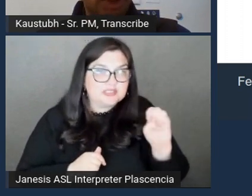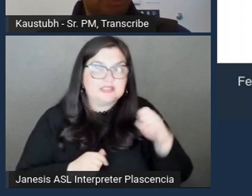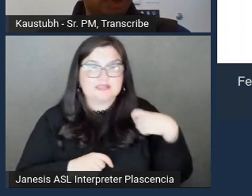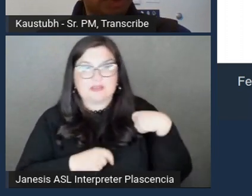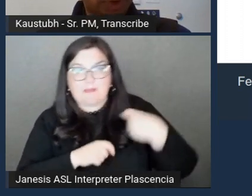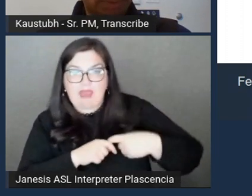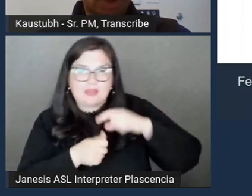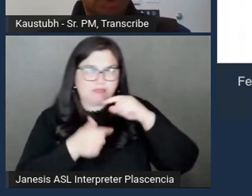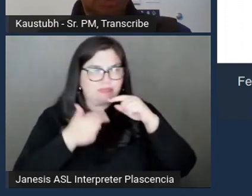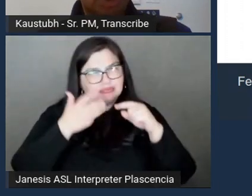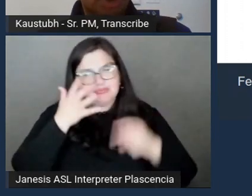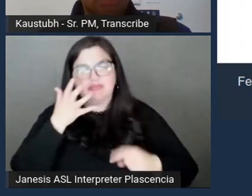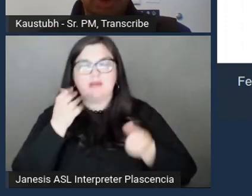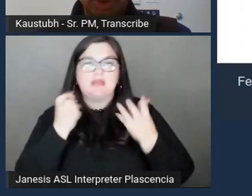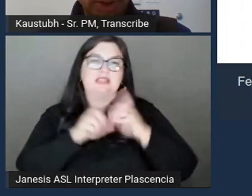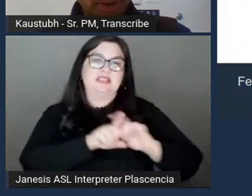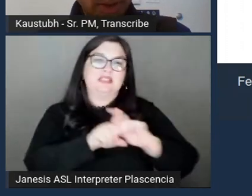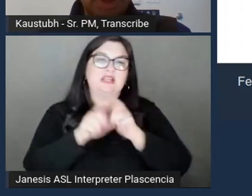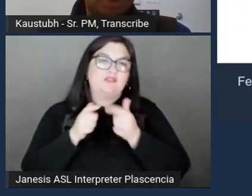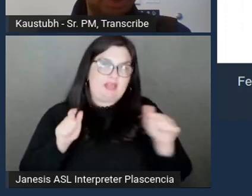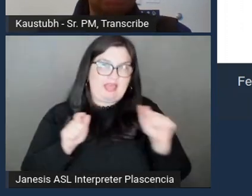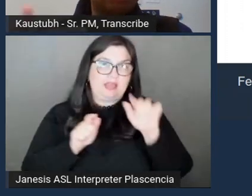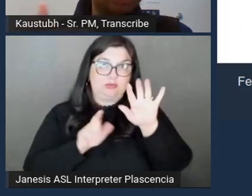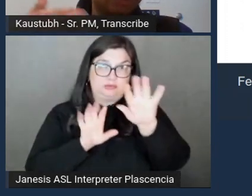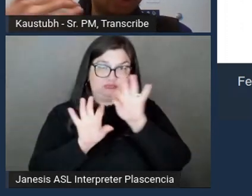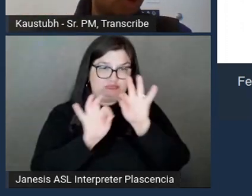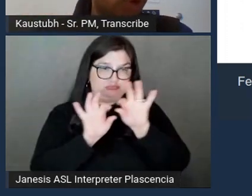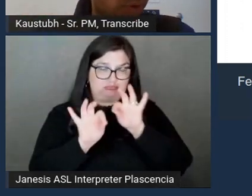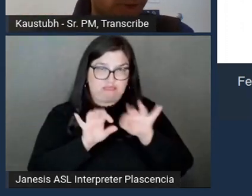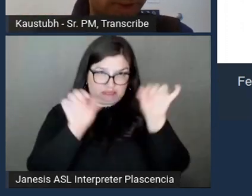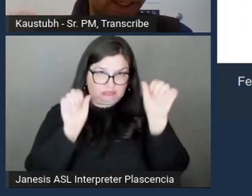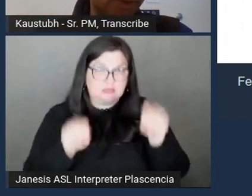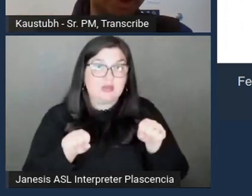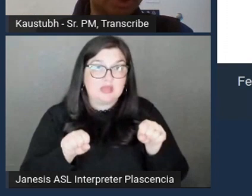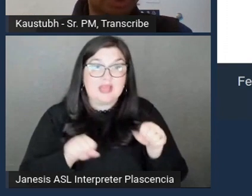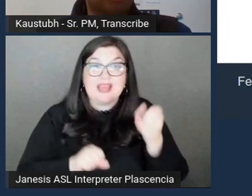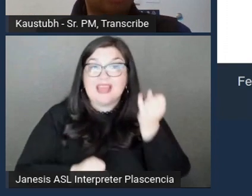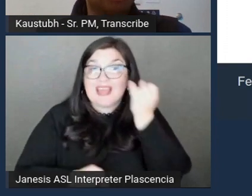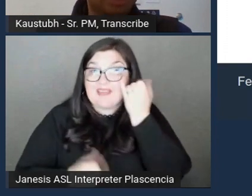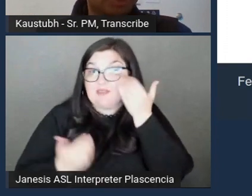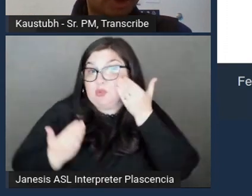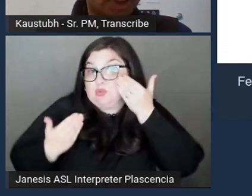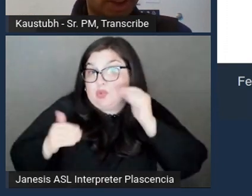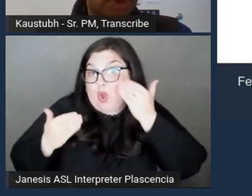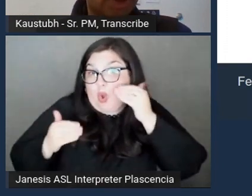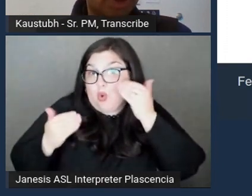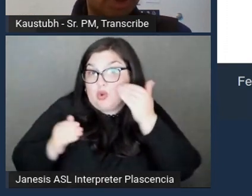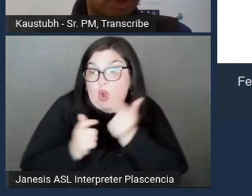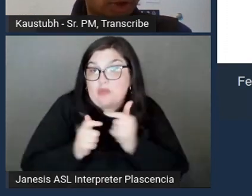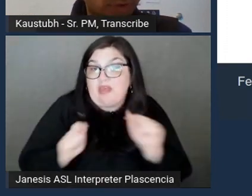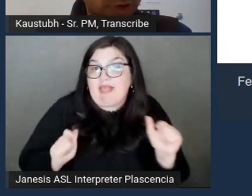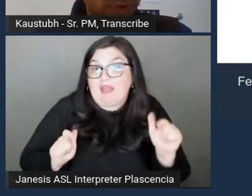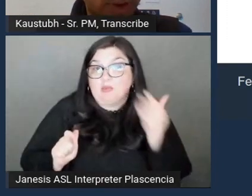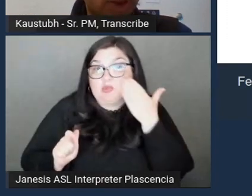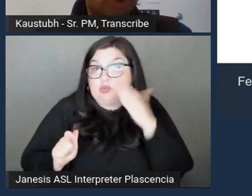languages that you can choose from. You can either, and if you don't know what the language is on the call that you're transcribing, you can always choose our